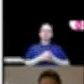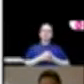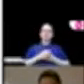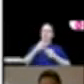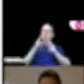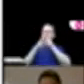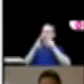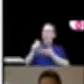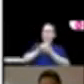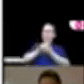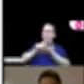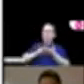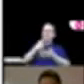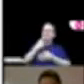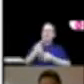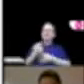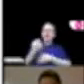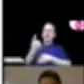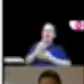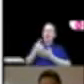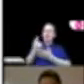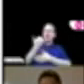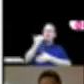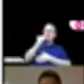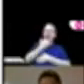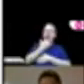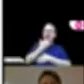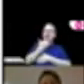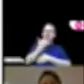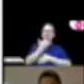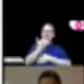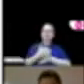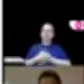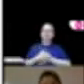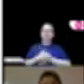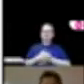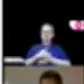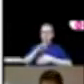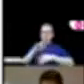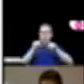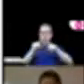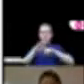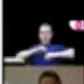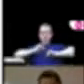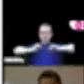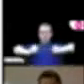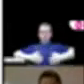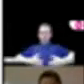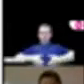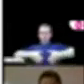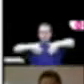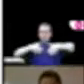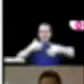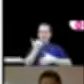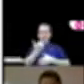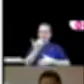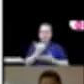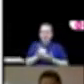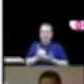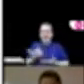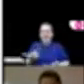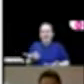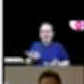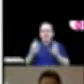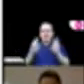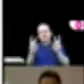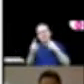says about Black, about especially African people, because they always expect us to adopt the